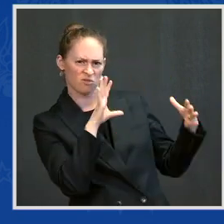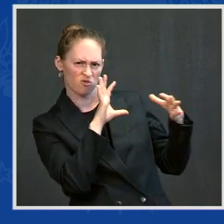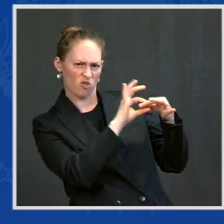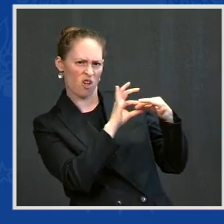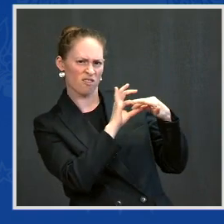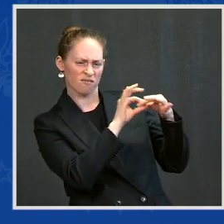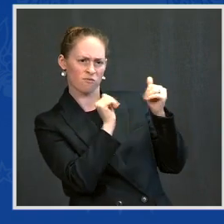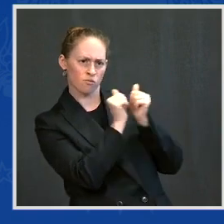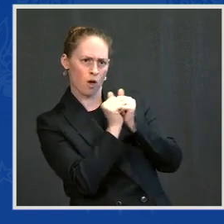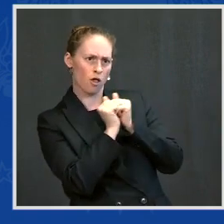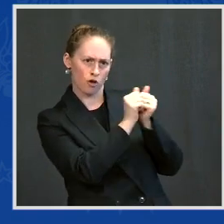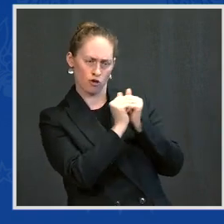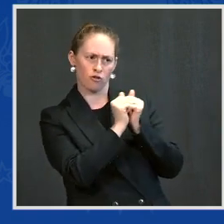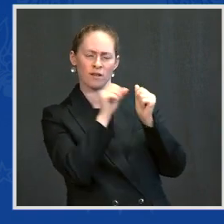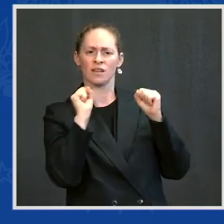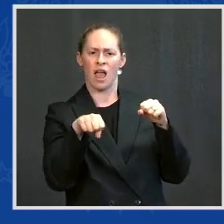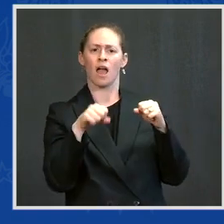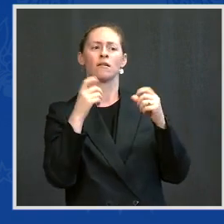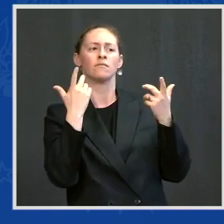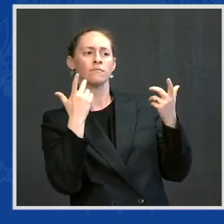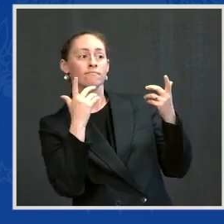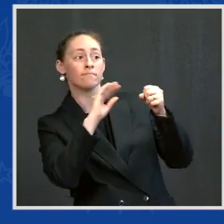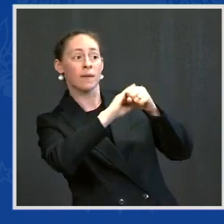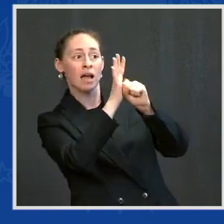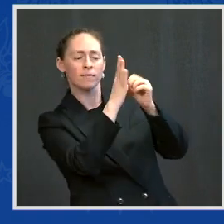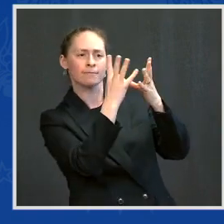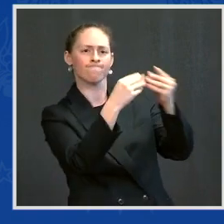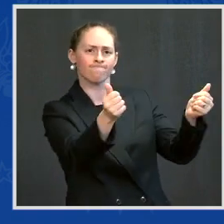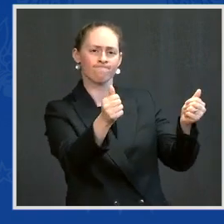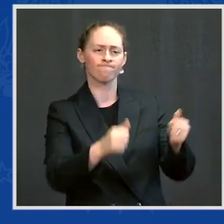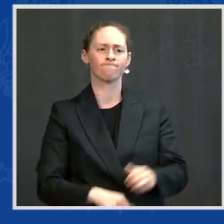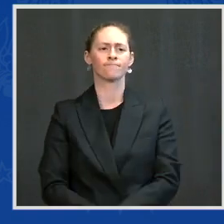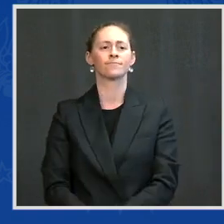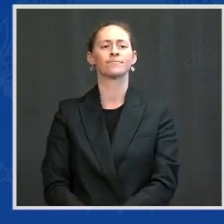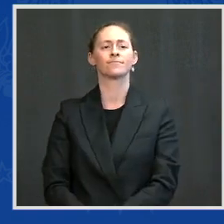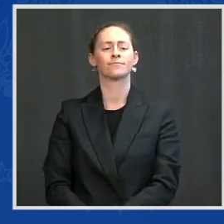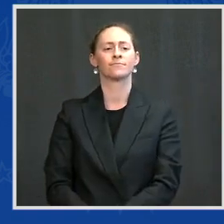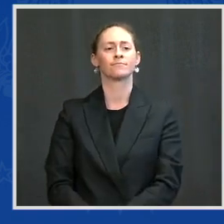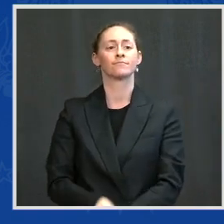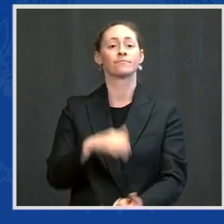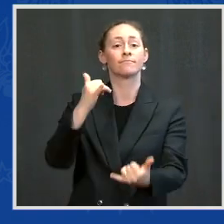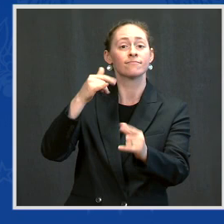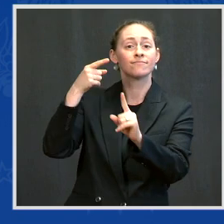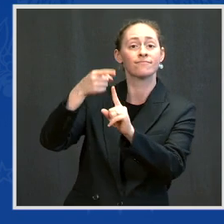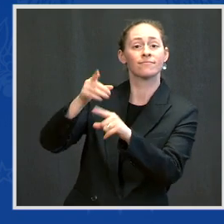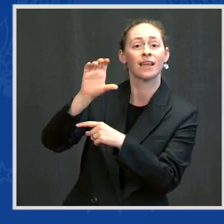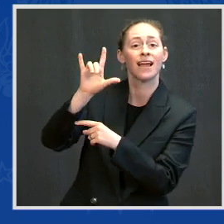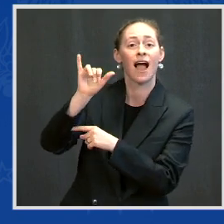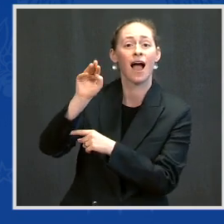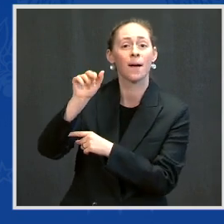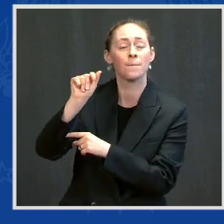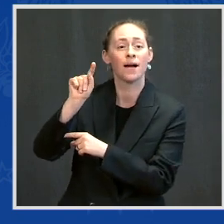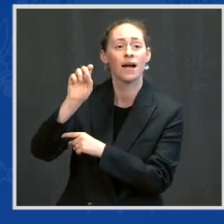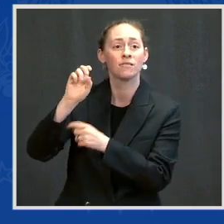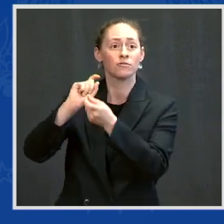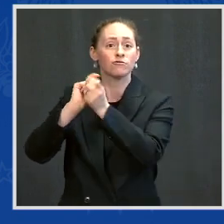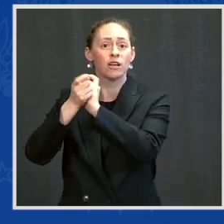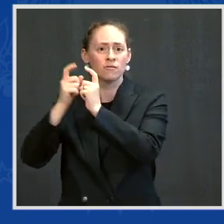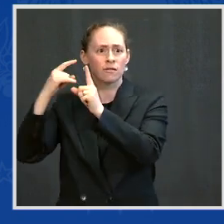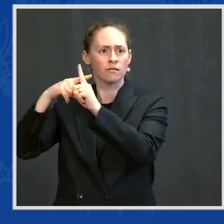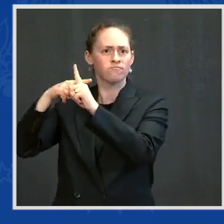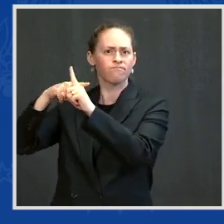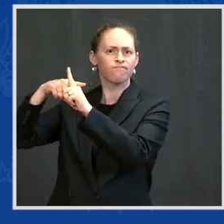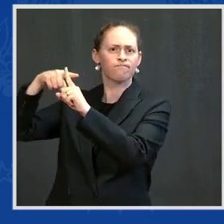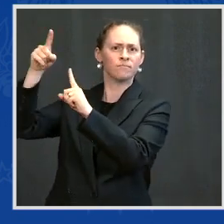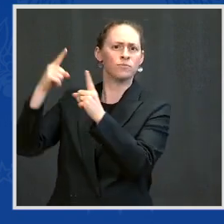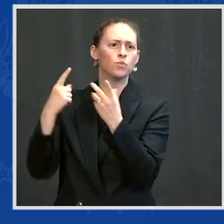threats. When it comes to fighting climate change, the Republic of Korea and the United States are committed to making ambitious 2030